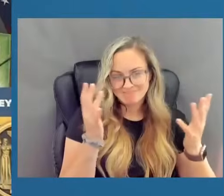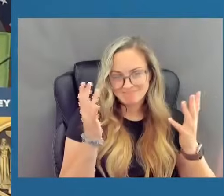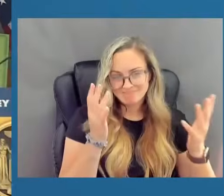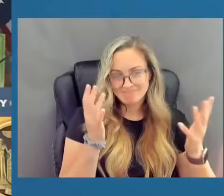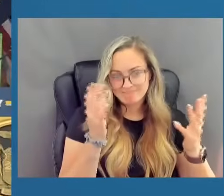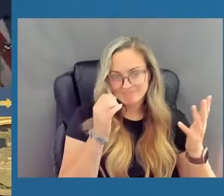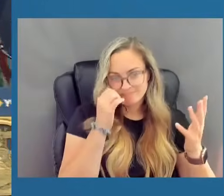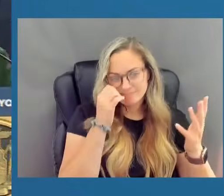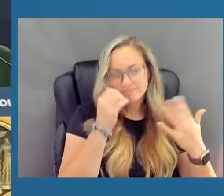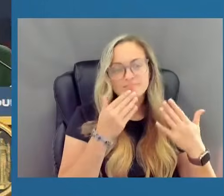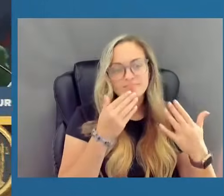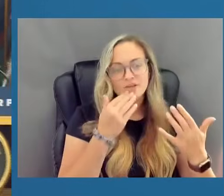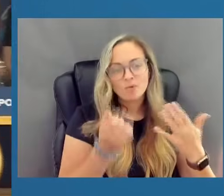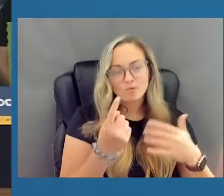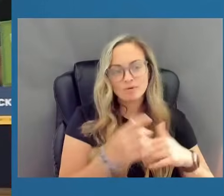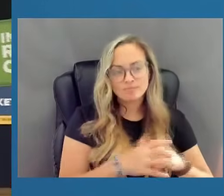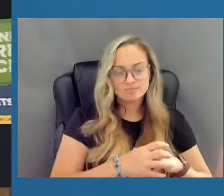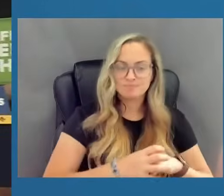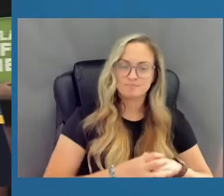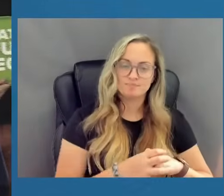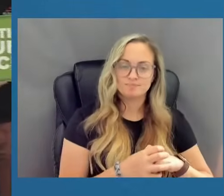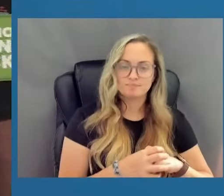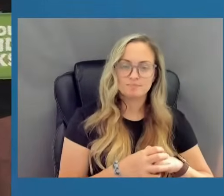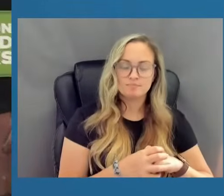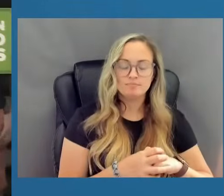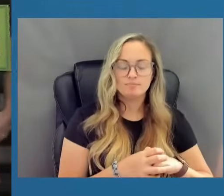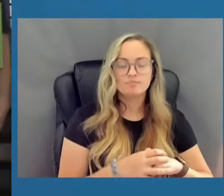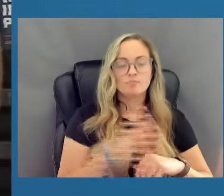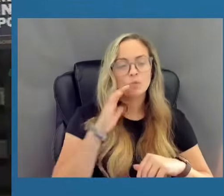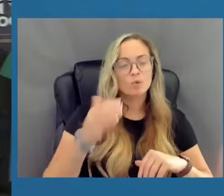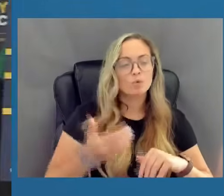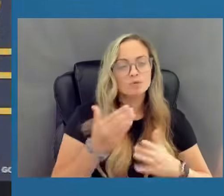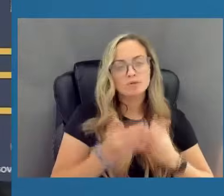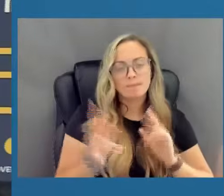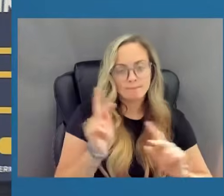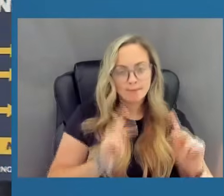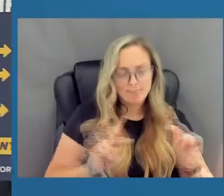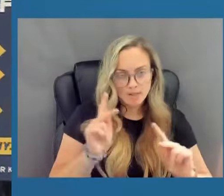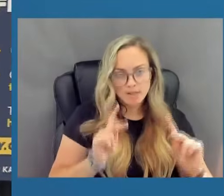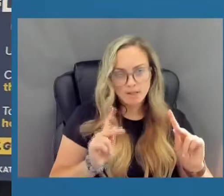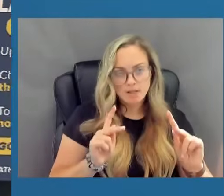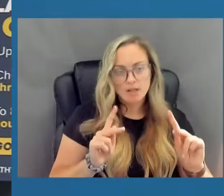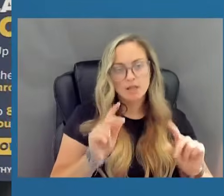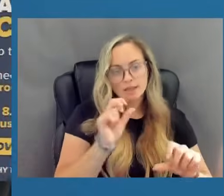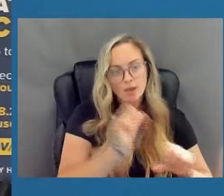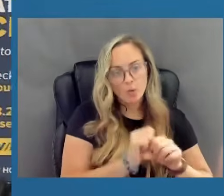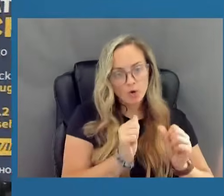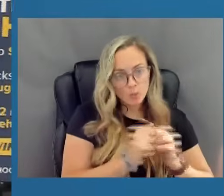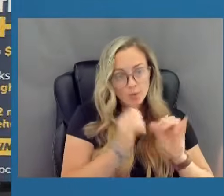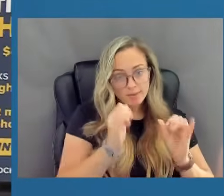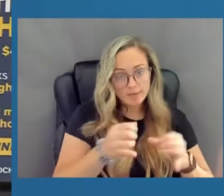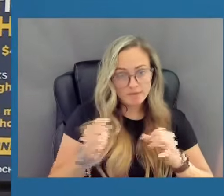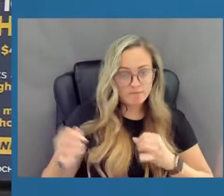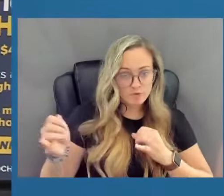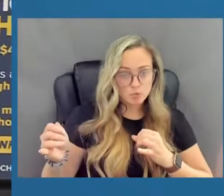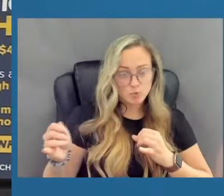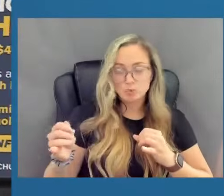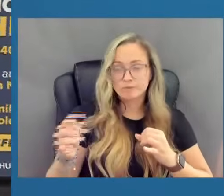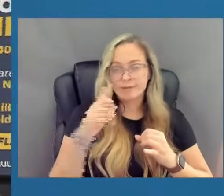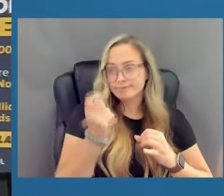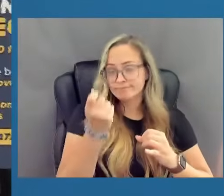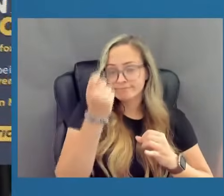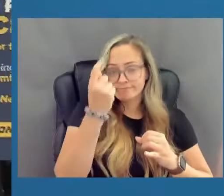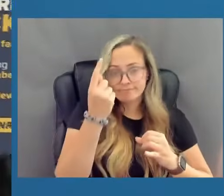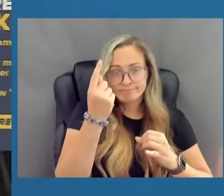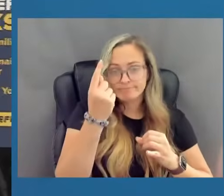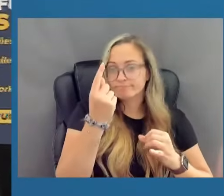Thank you, everybody. Let me introduce some people who work with individuals who understand